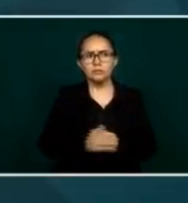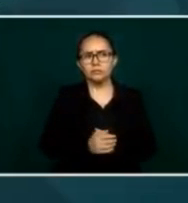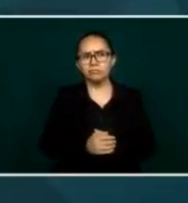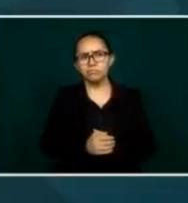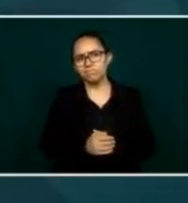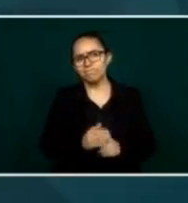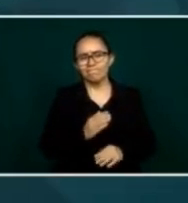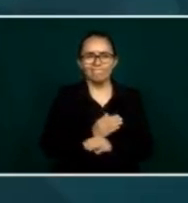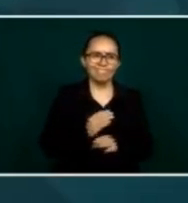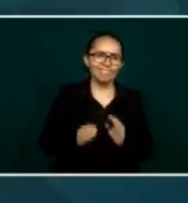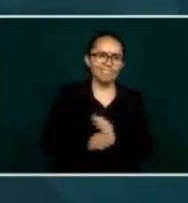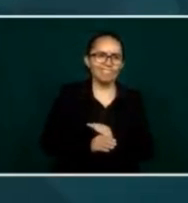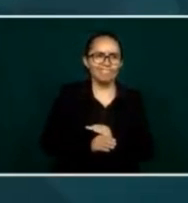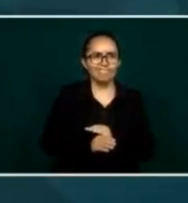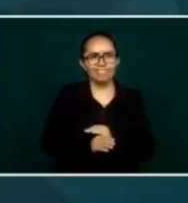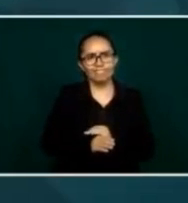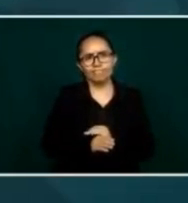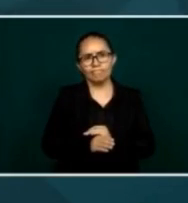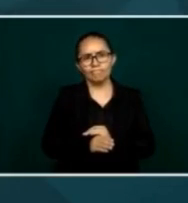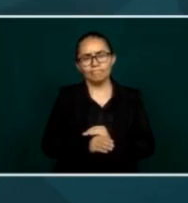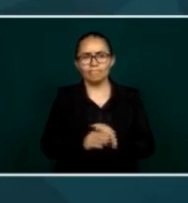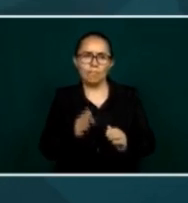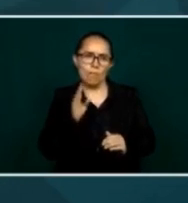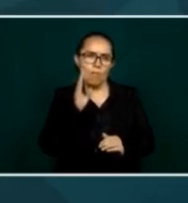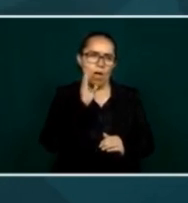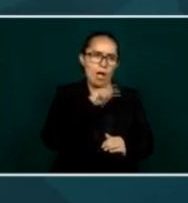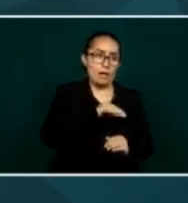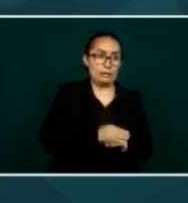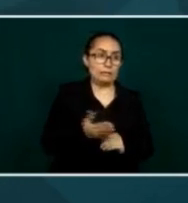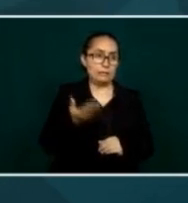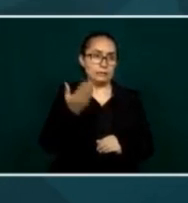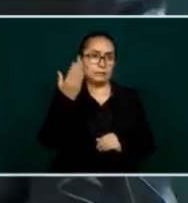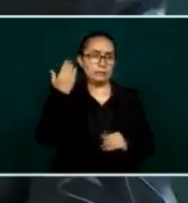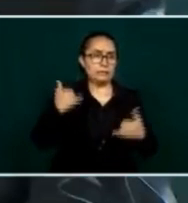delinquent acts, they were massacred.